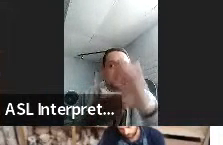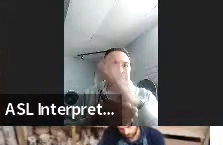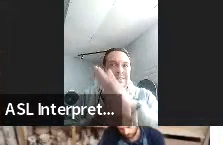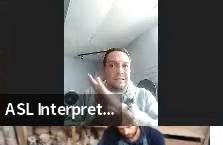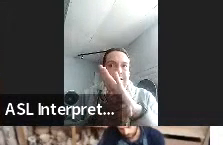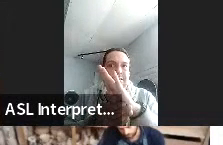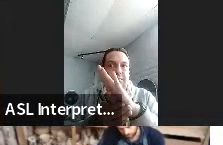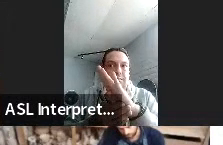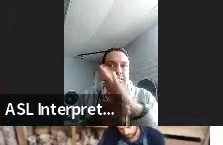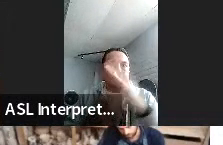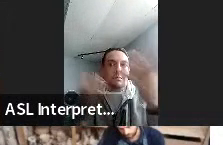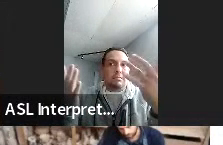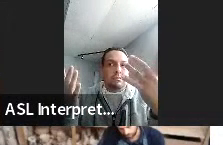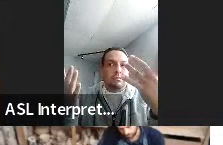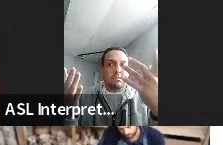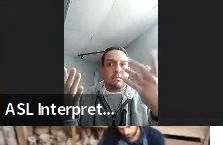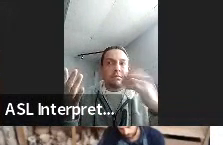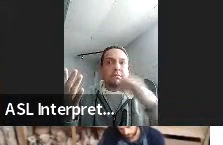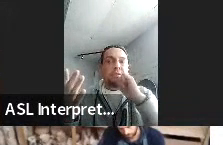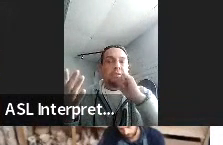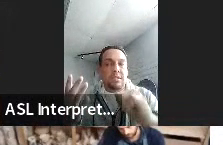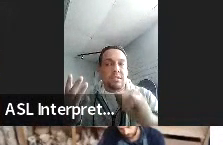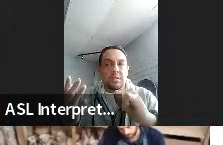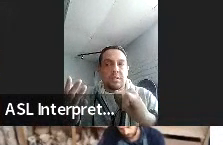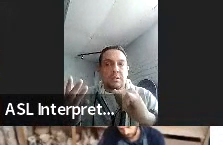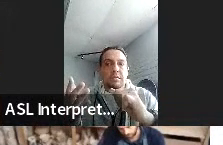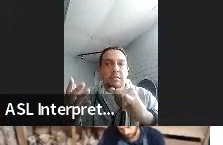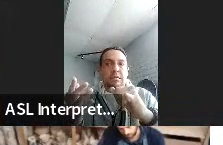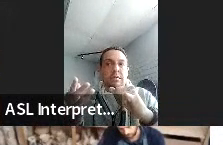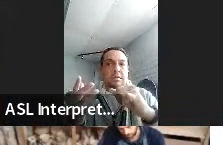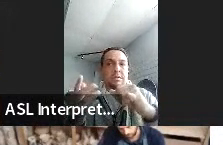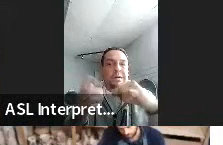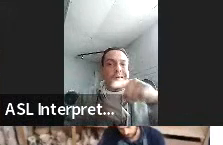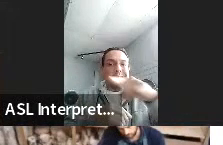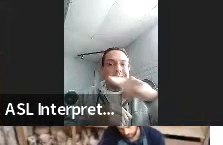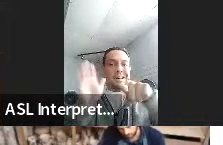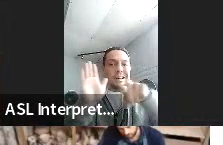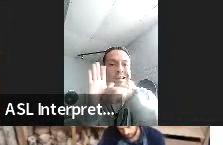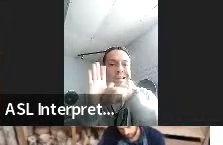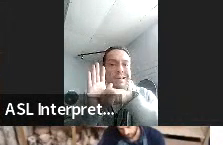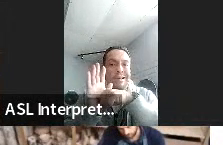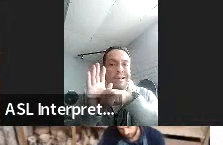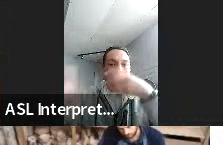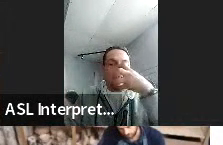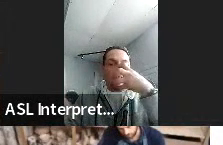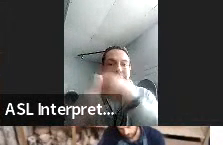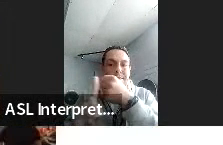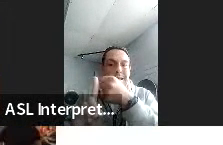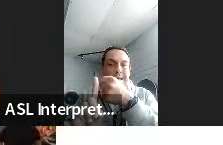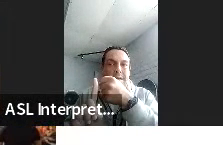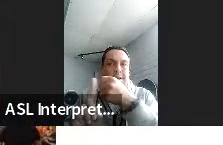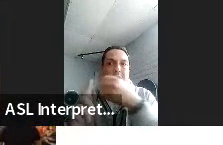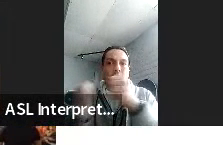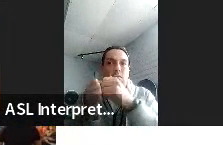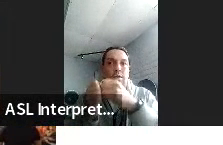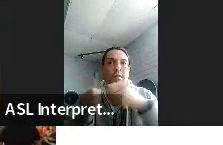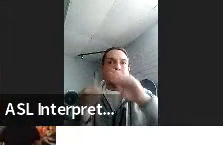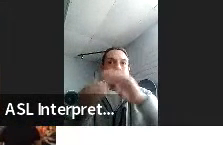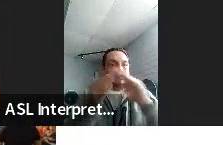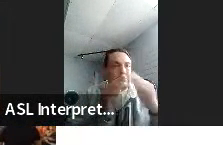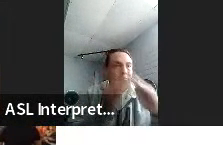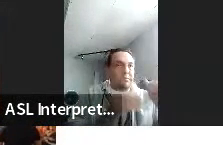environmental standards to ensure that they're not creating a negative impact with their neighbors. Next slide, please.